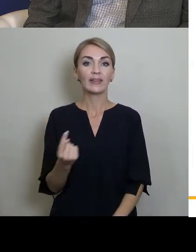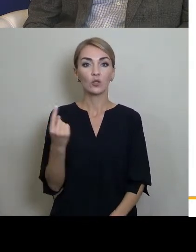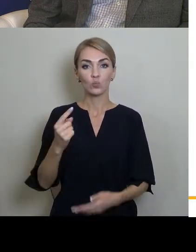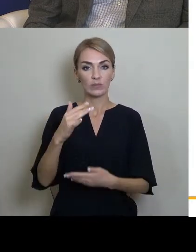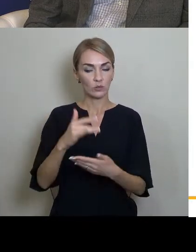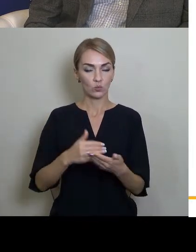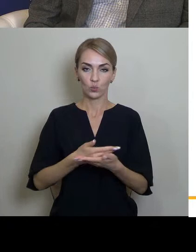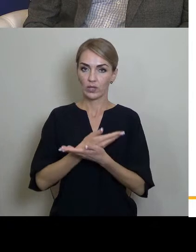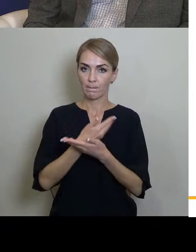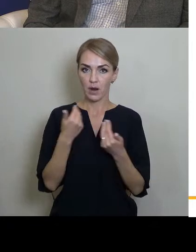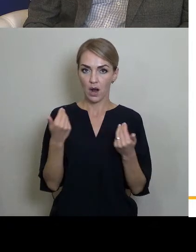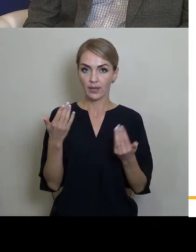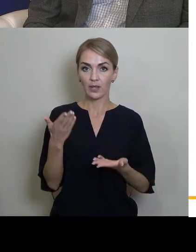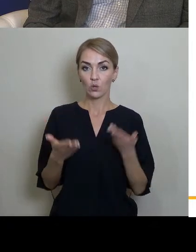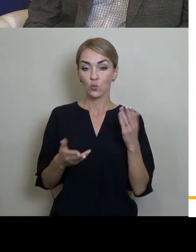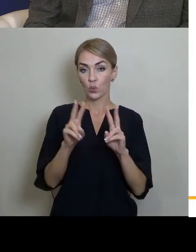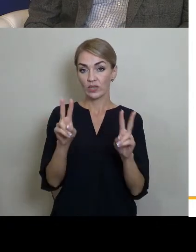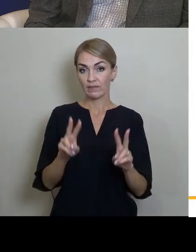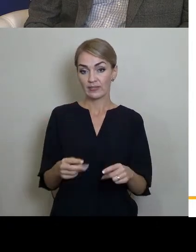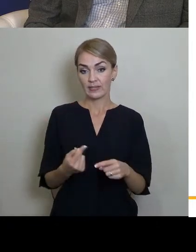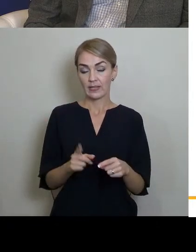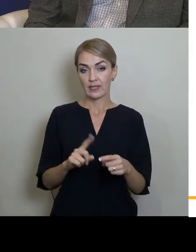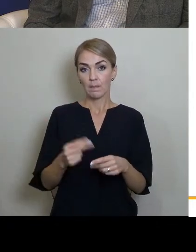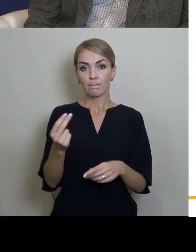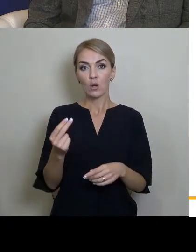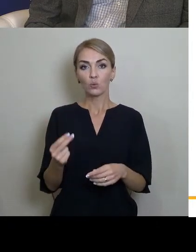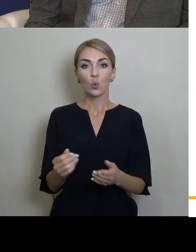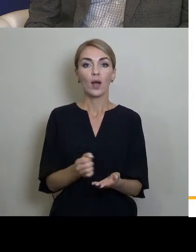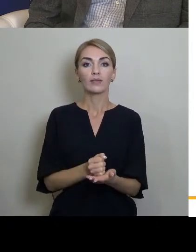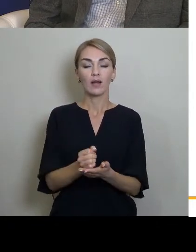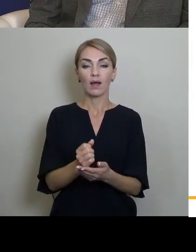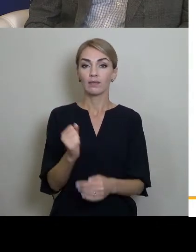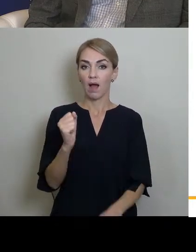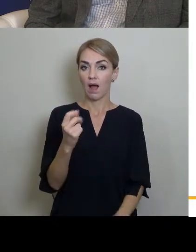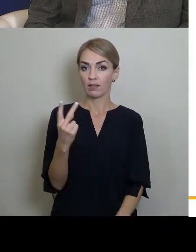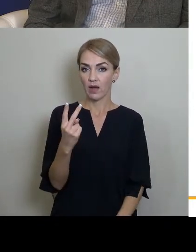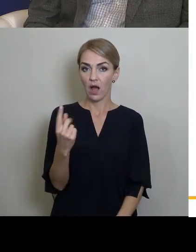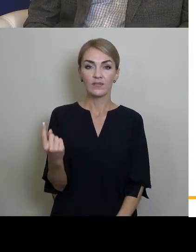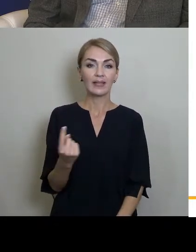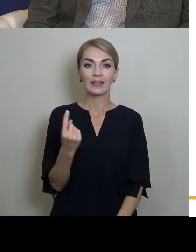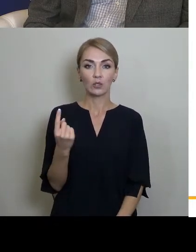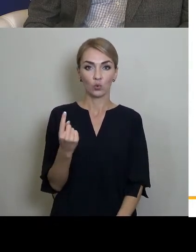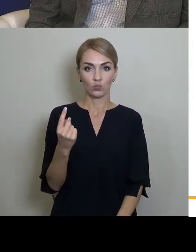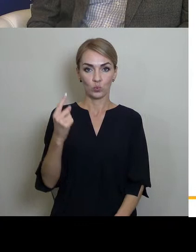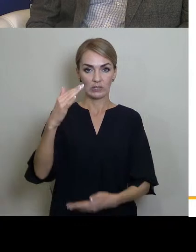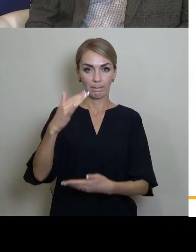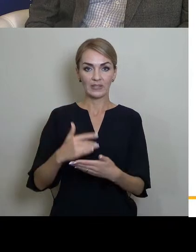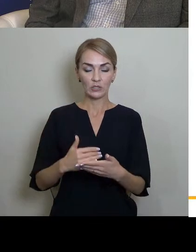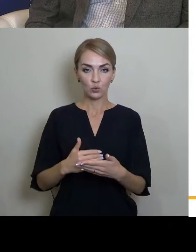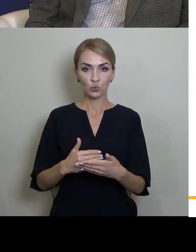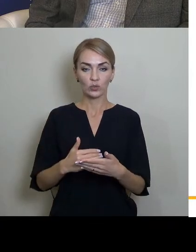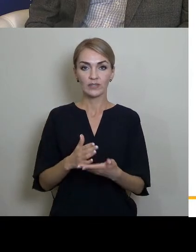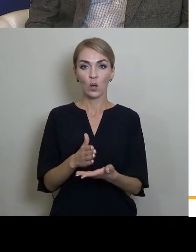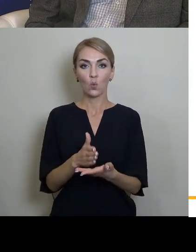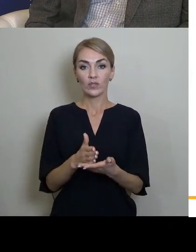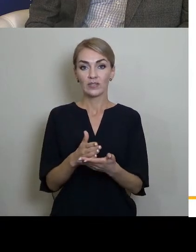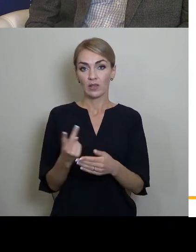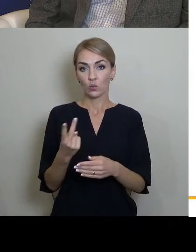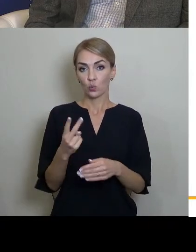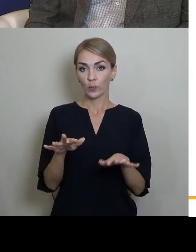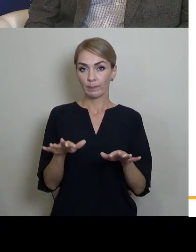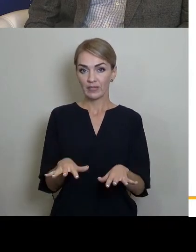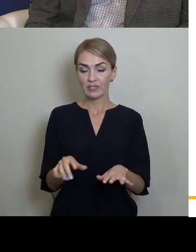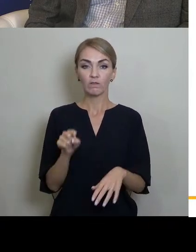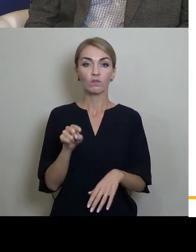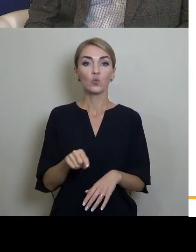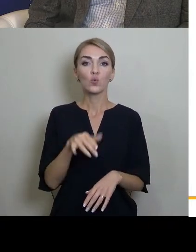the territorial constituencies and in the single list do not exist. Candidate A1